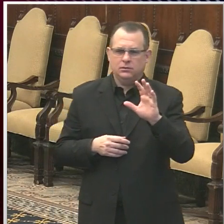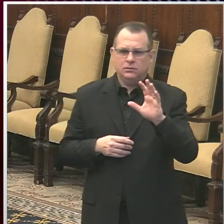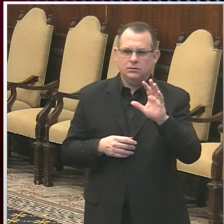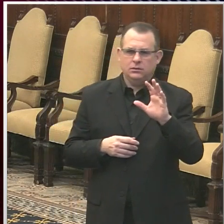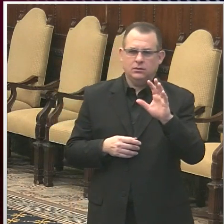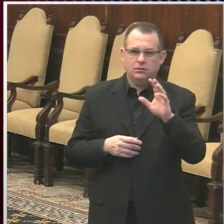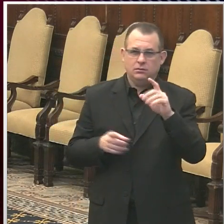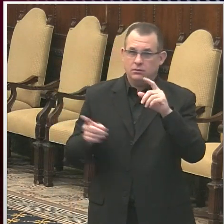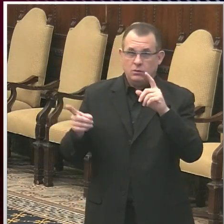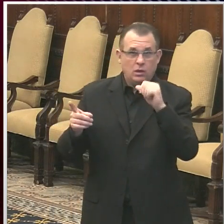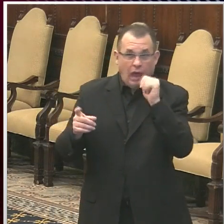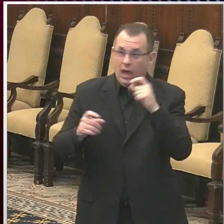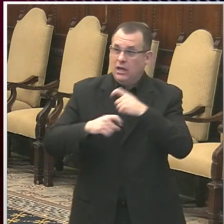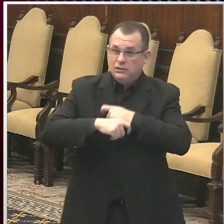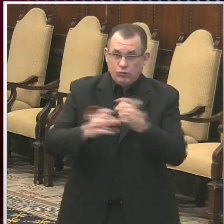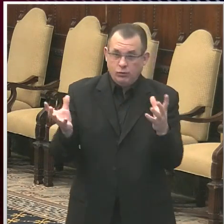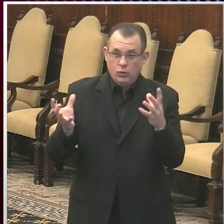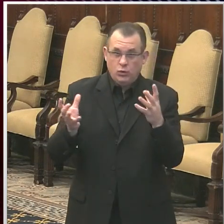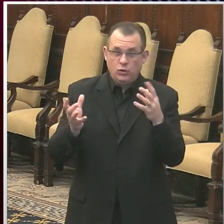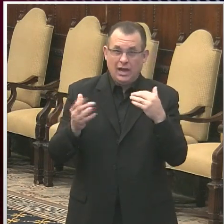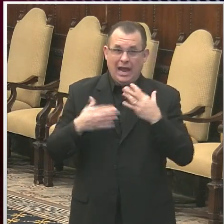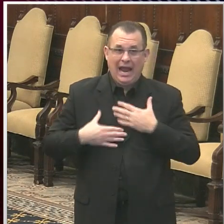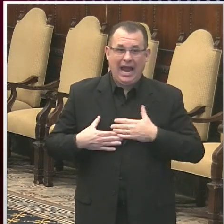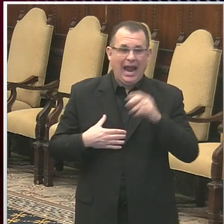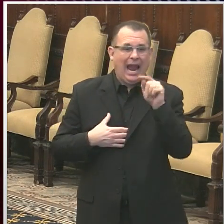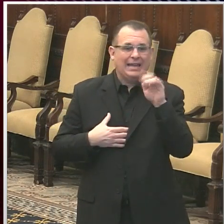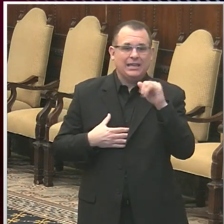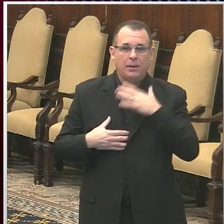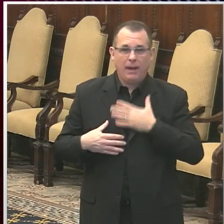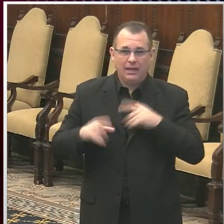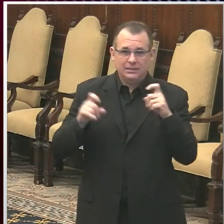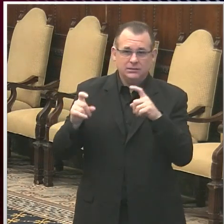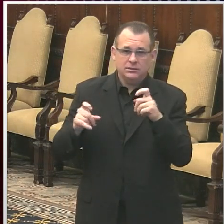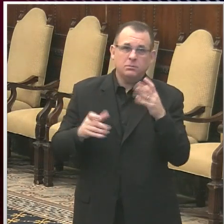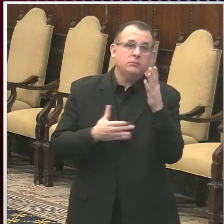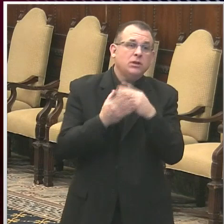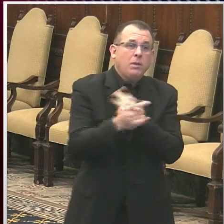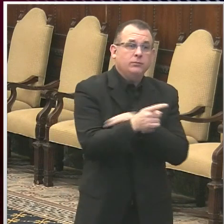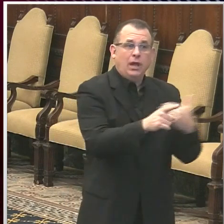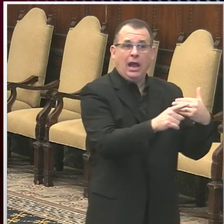now? There may be some hospitals or some clinics that